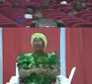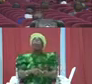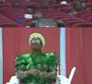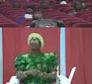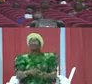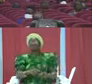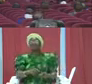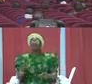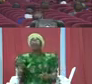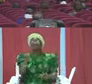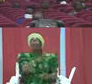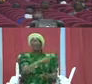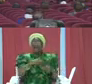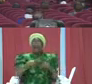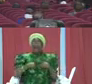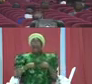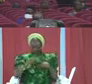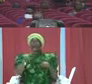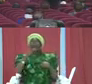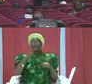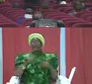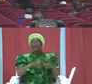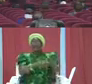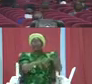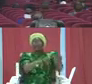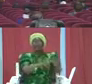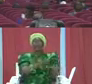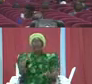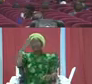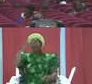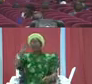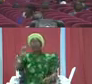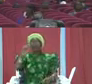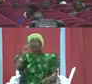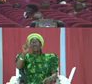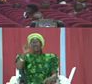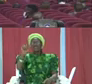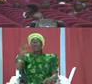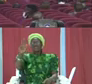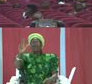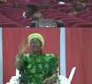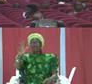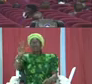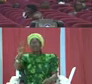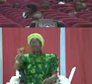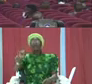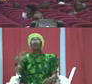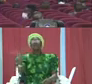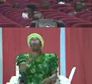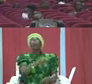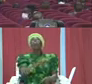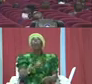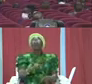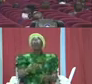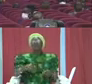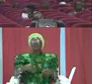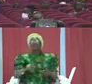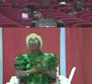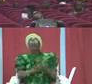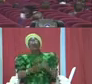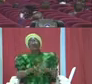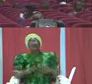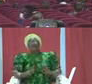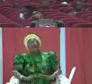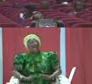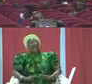and you've been running for kilometers, and you become tired automatically.